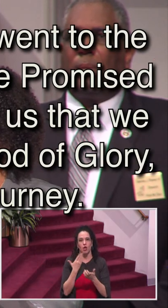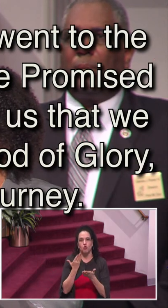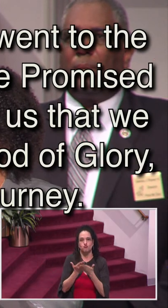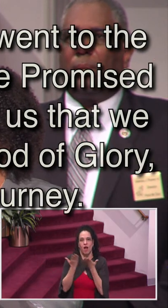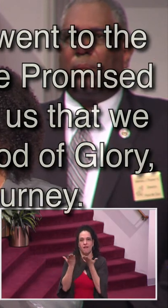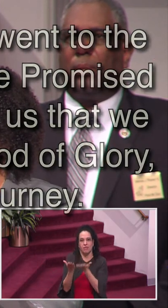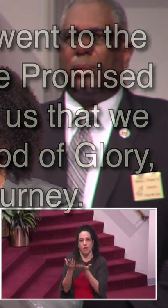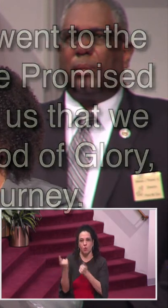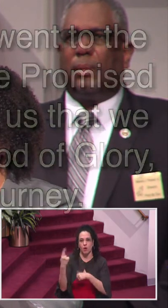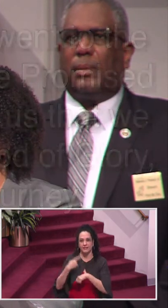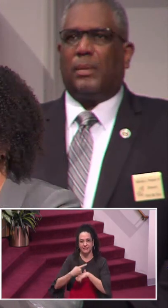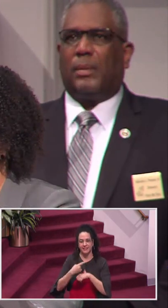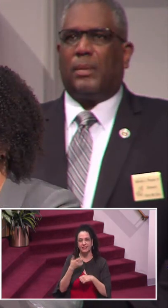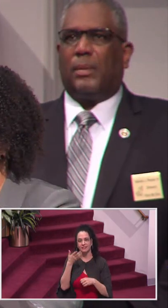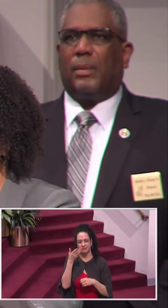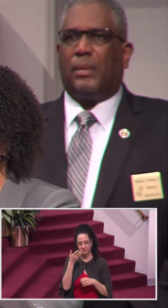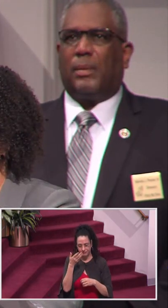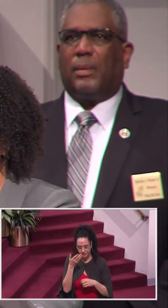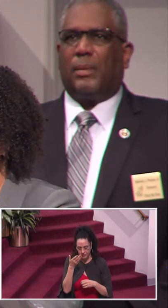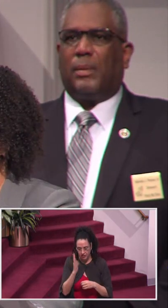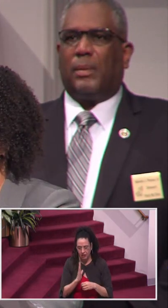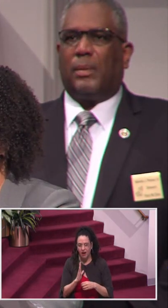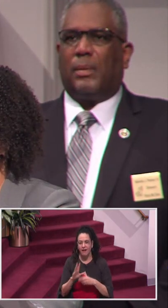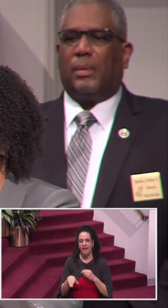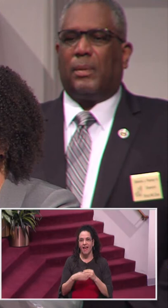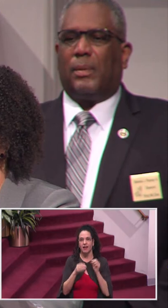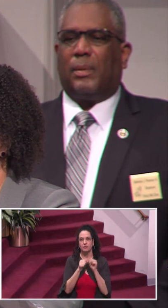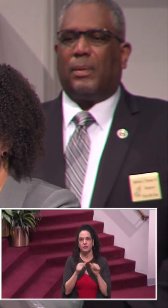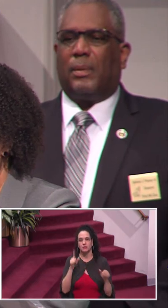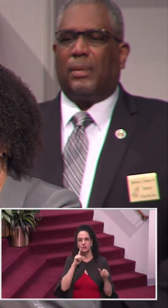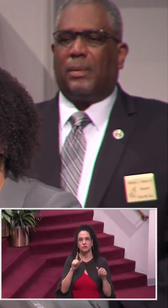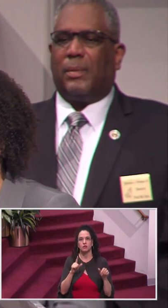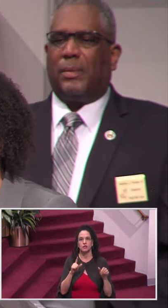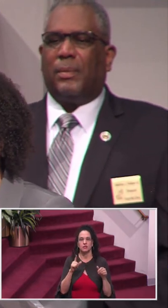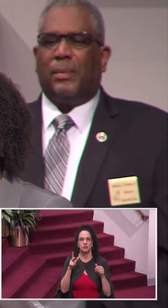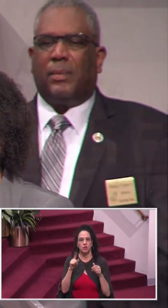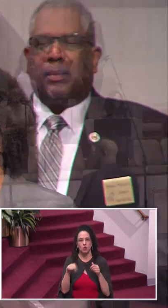May the Lord add a blessing to the hearers, doers, and readers of his holy word.